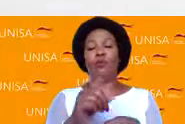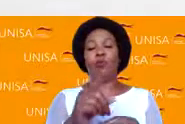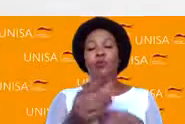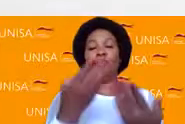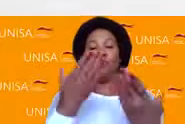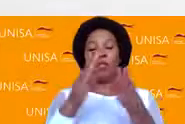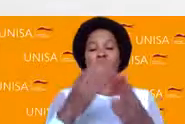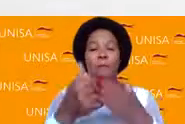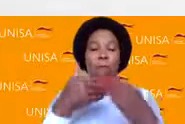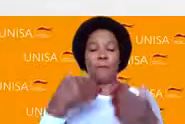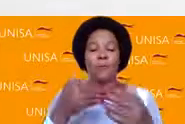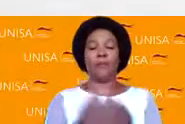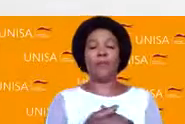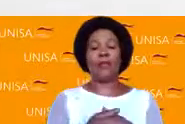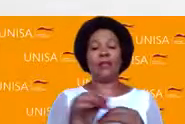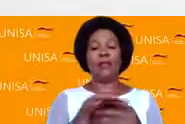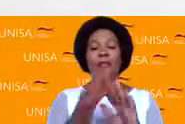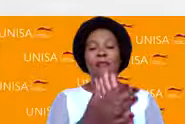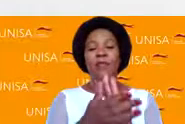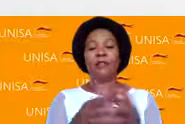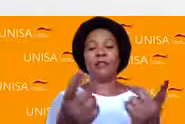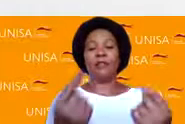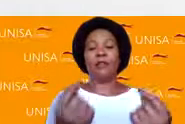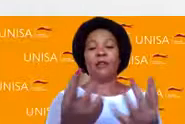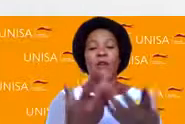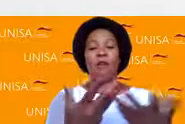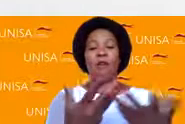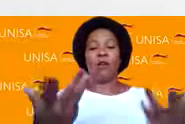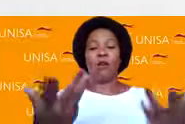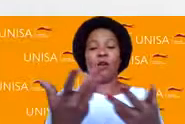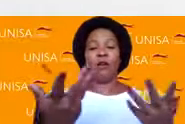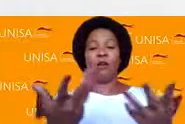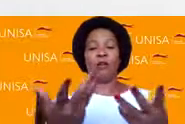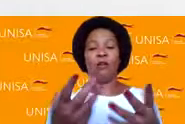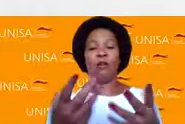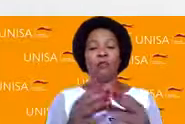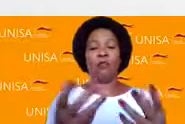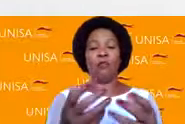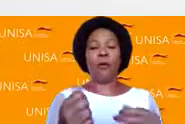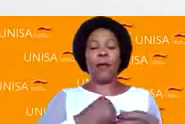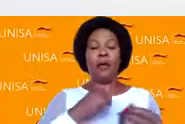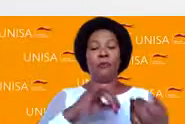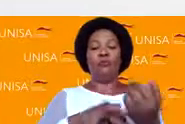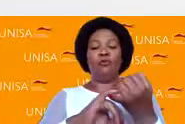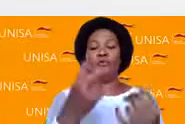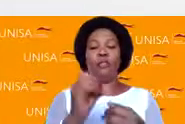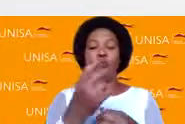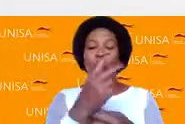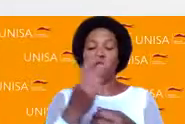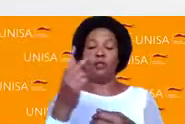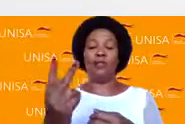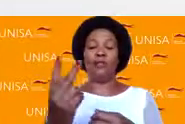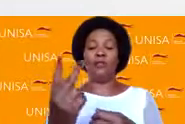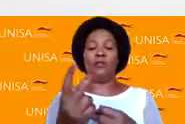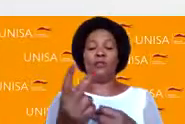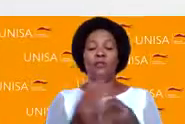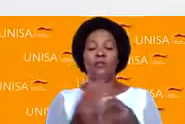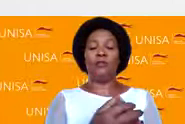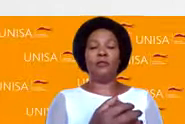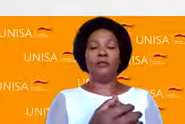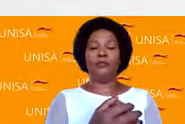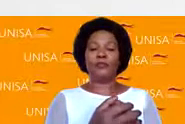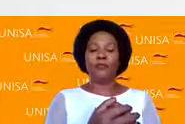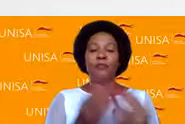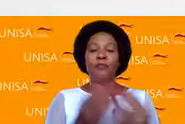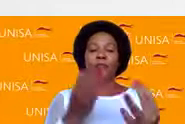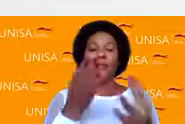forward, everything is completed on myModules 2022. So this is where you will access all the